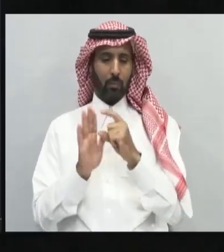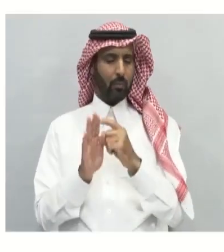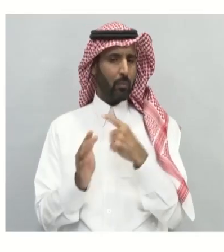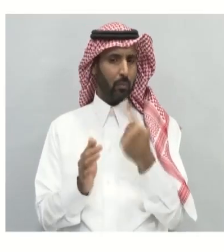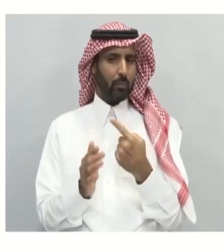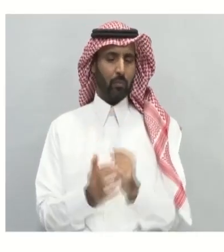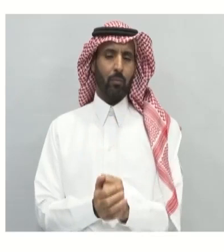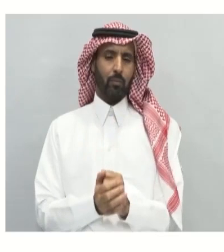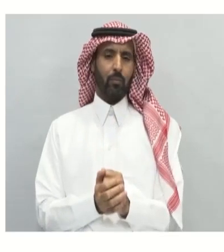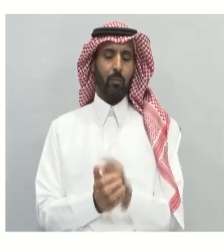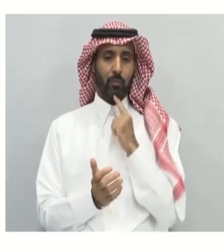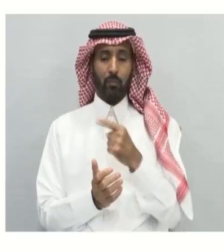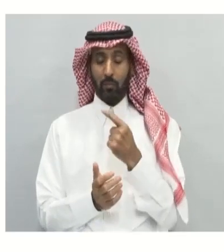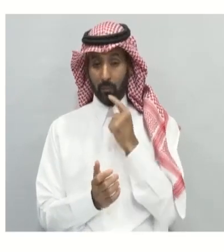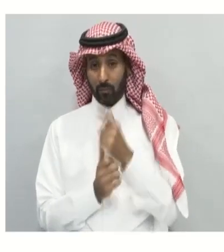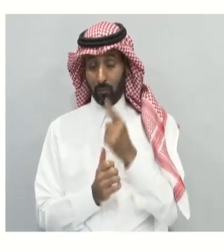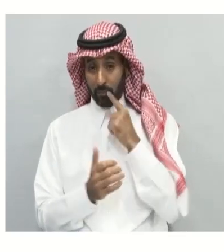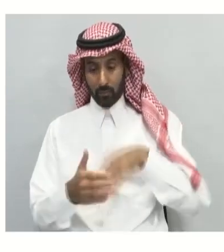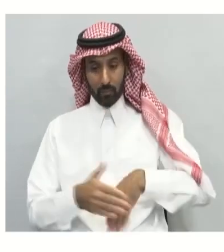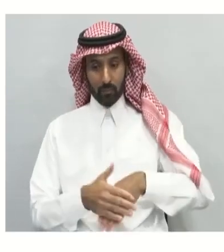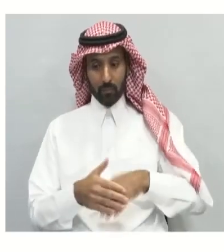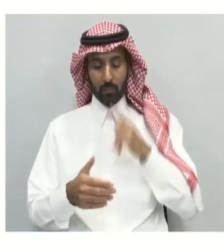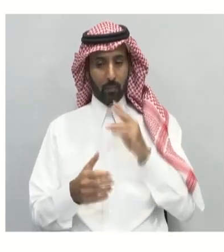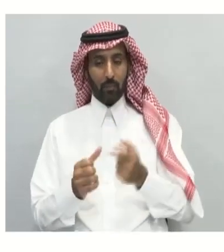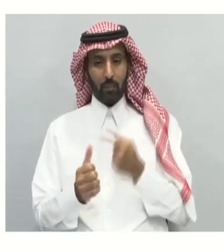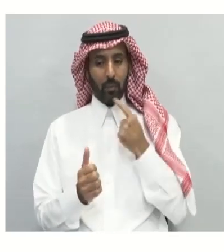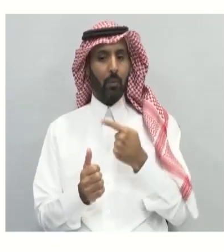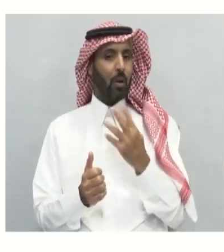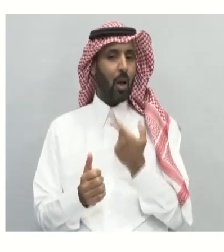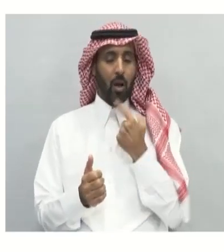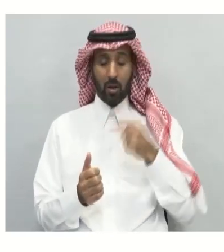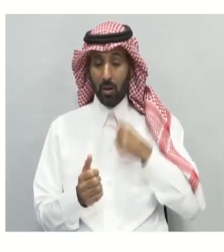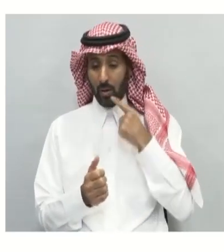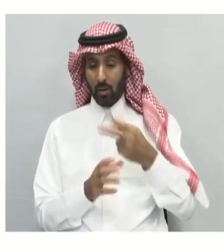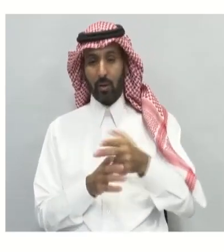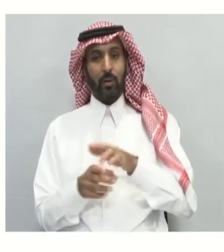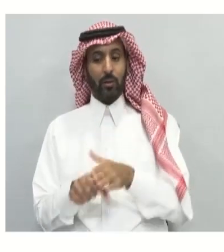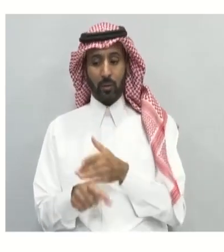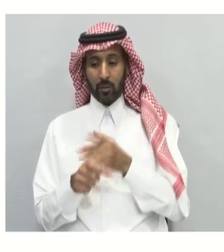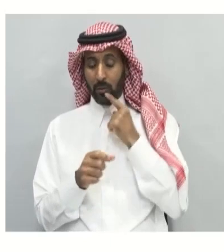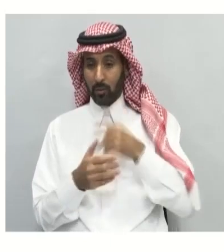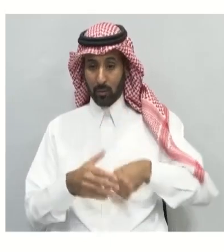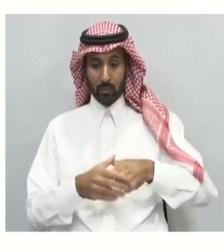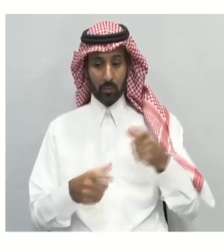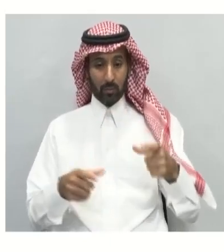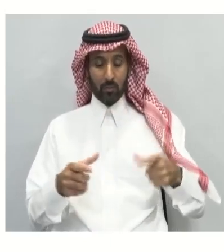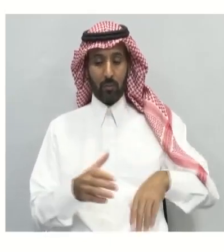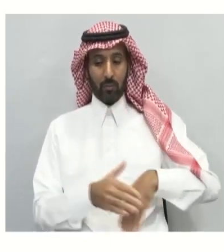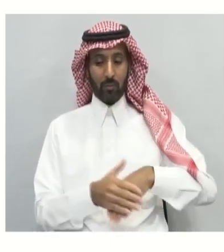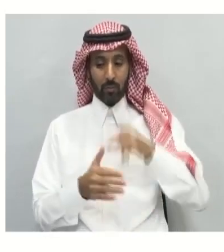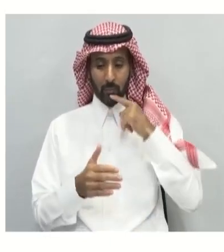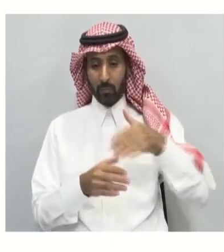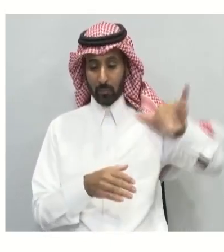saying. If he's speaking about sports, he would say, our national football team are on their way